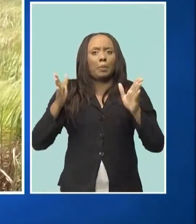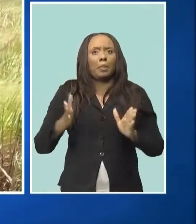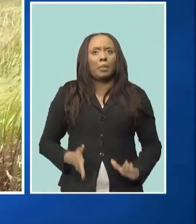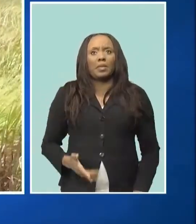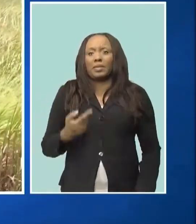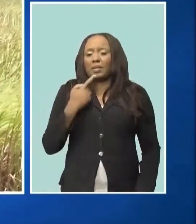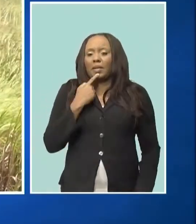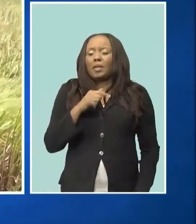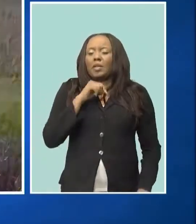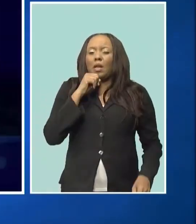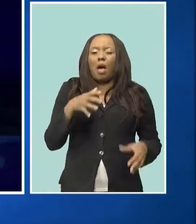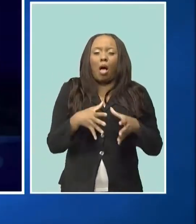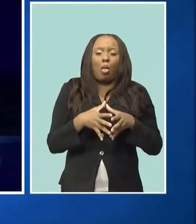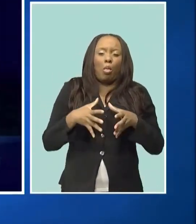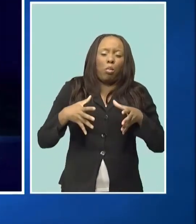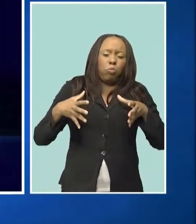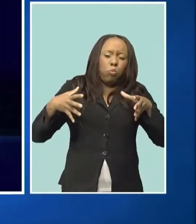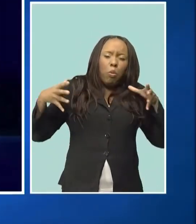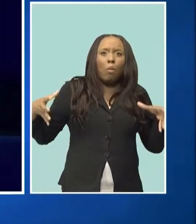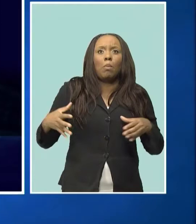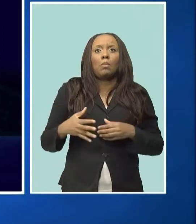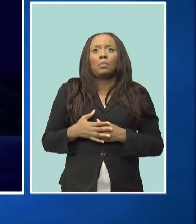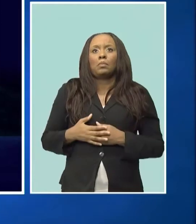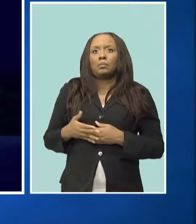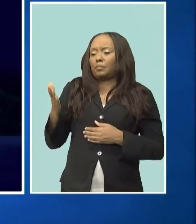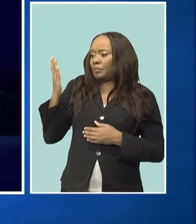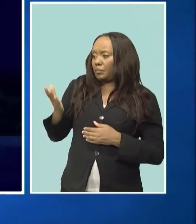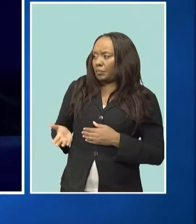lower. 2024 is actually our bigger crop.